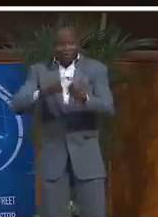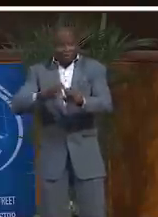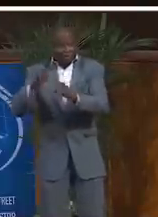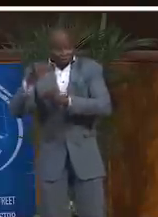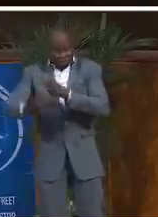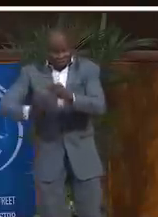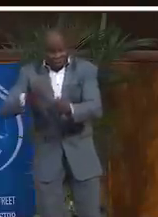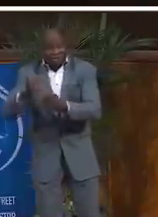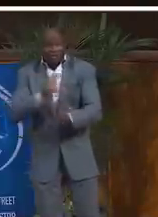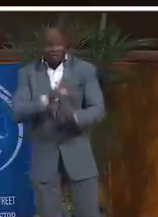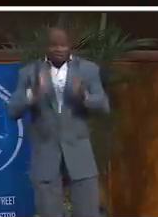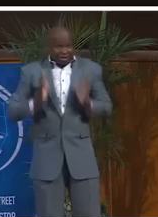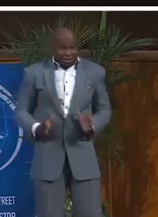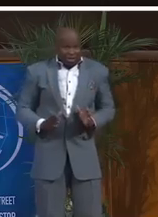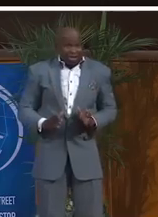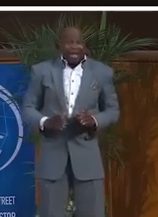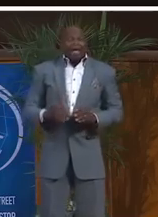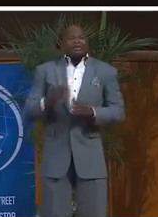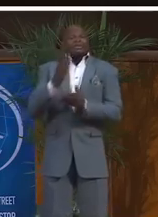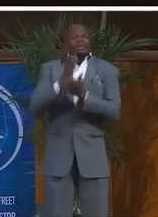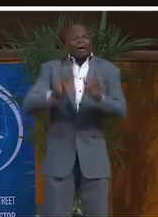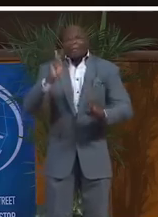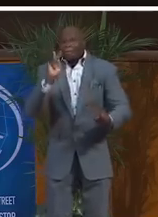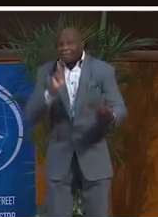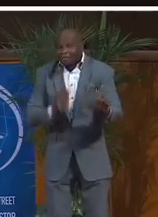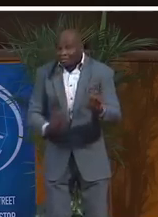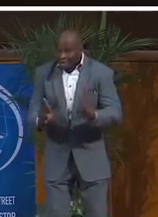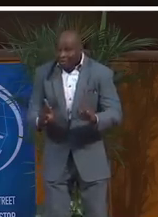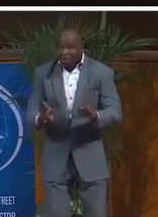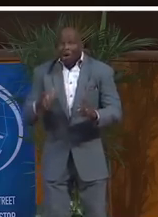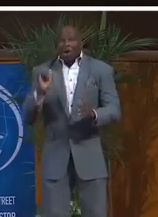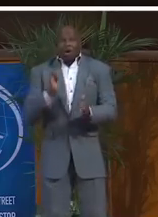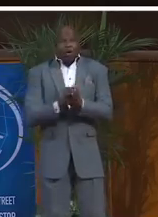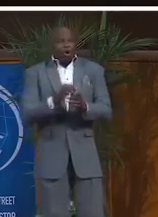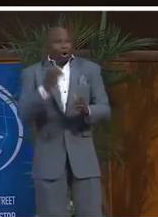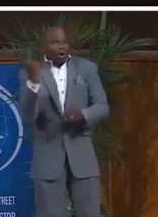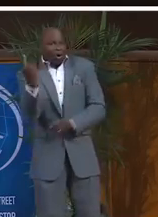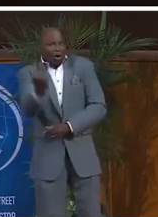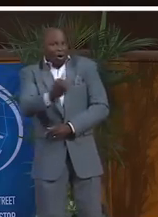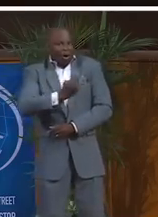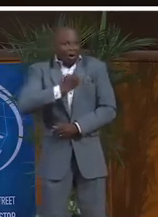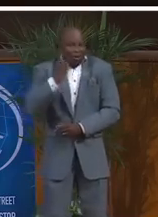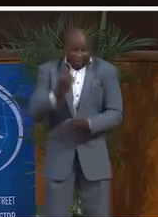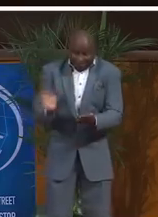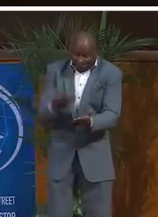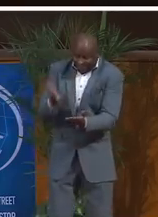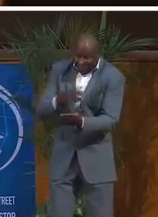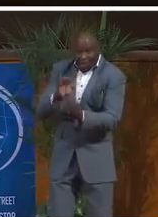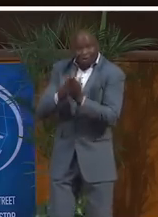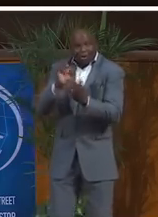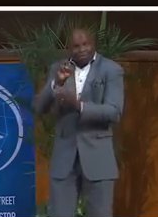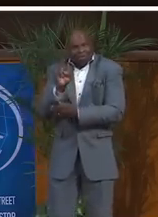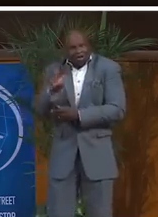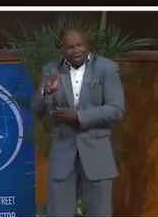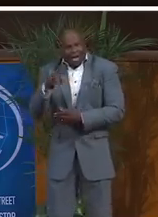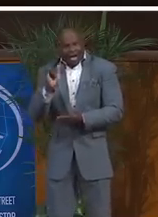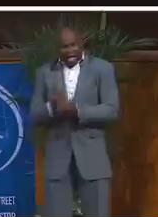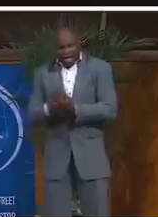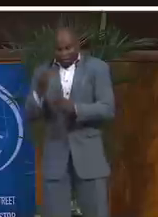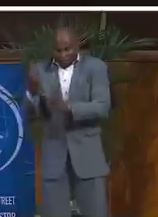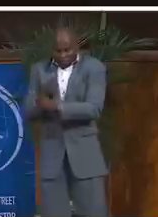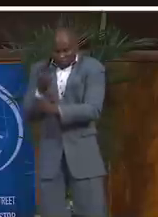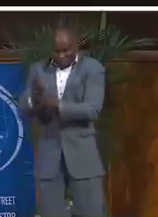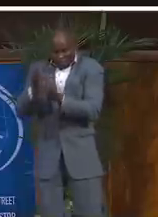of Christians, there have been those who have run to the book of Revelation and tried to correlate the